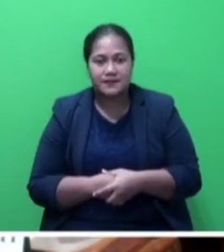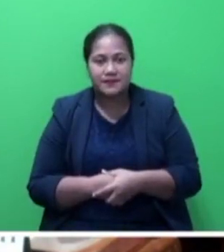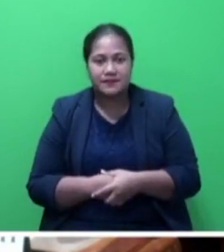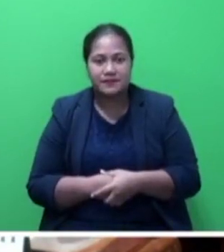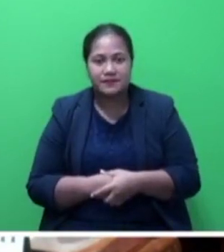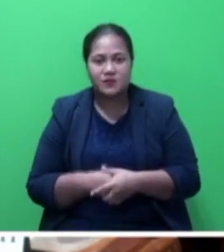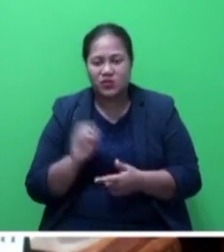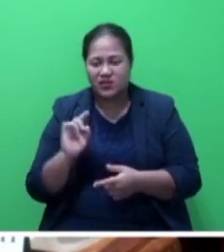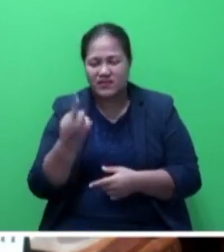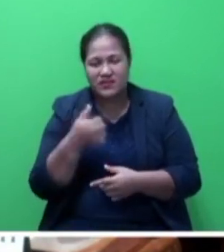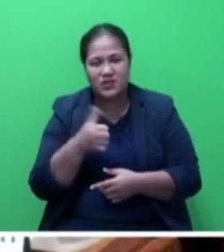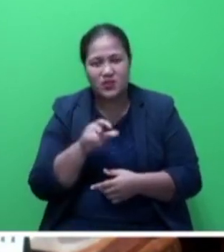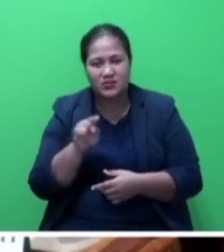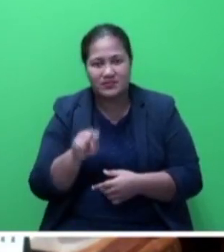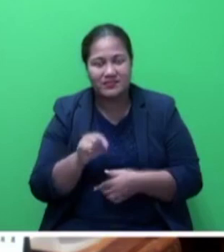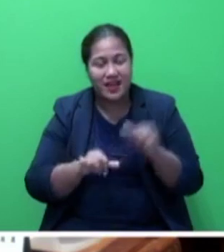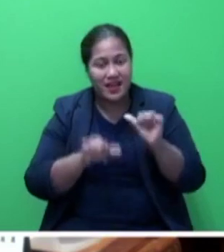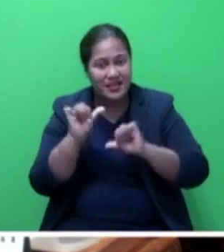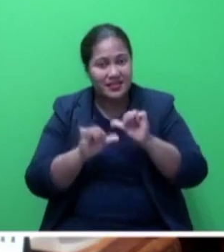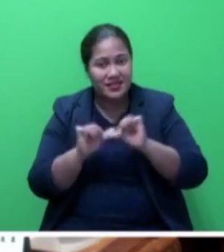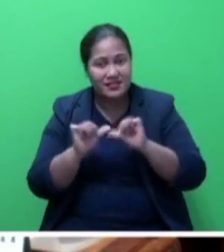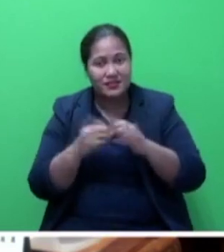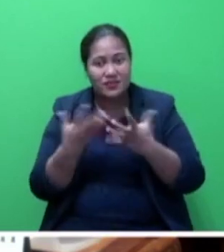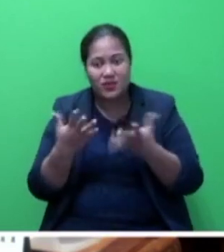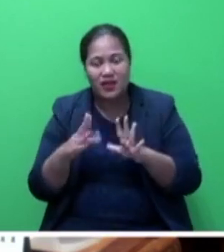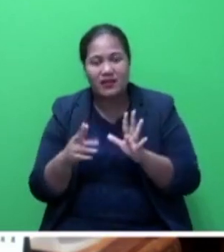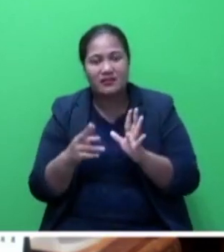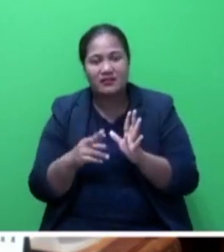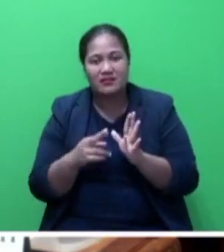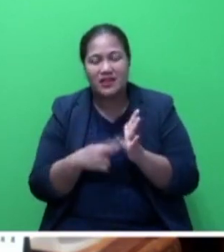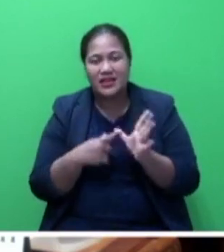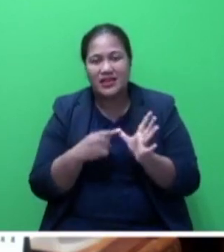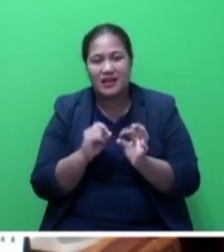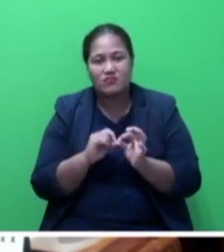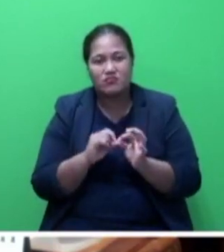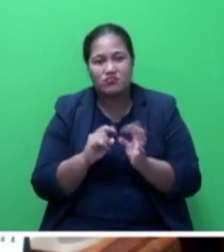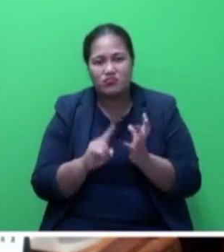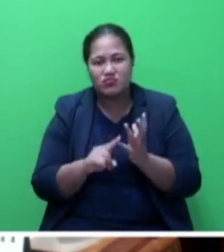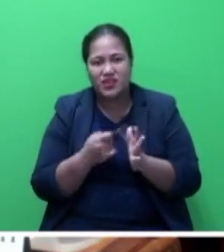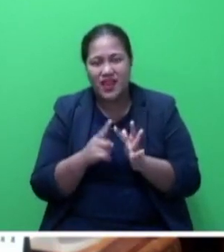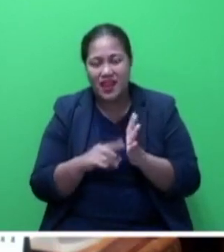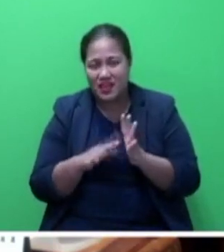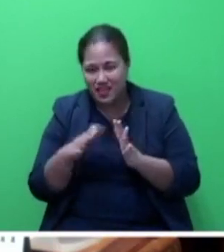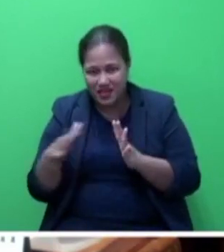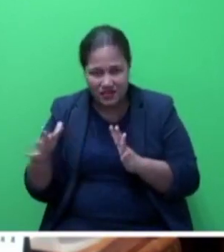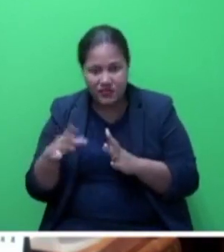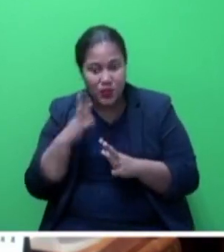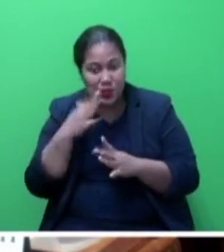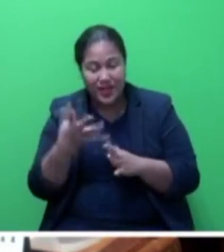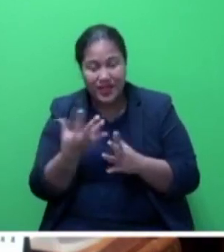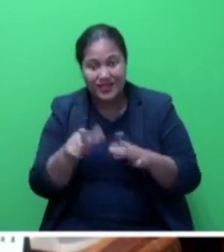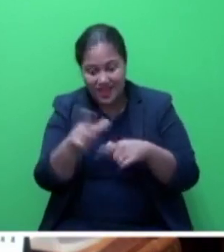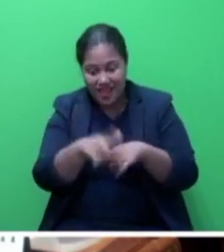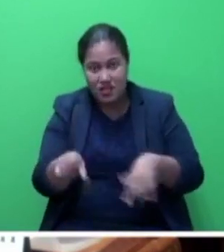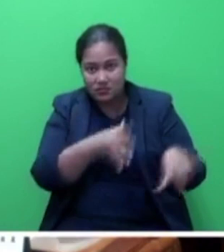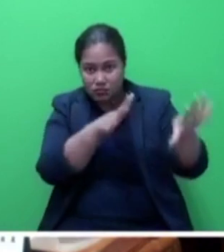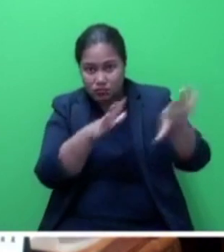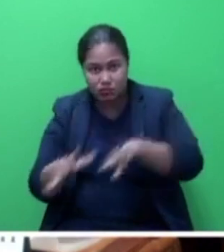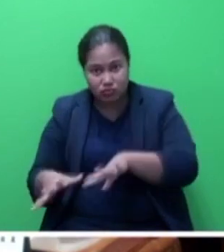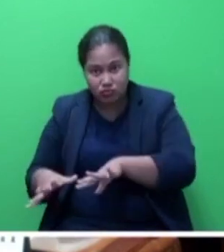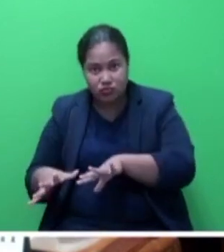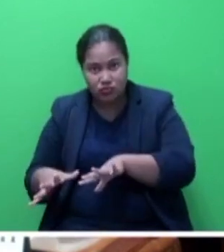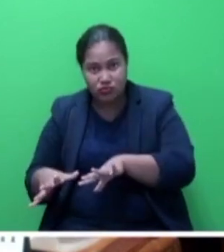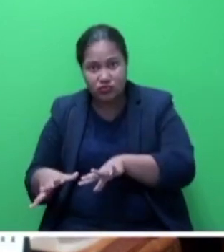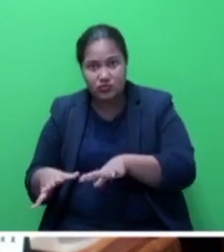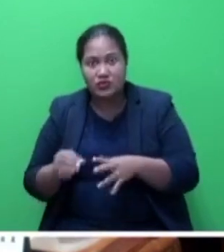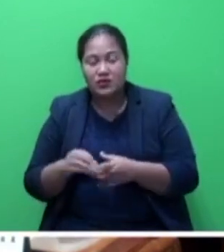assessment in Nambukelewira, Mr. Speaker, sir, during the landslide, and it allowed us to